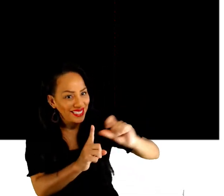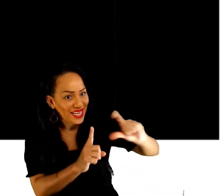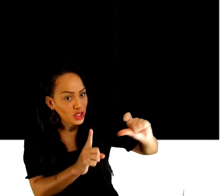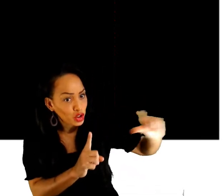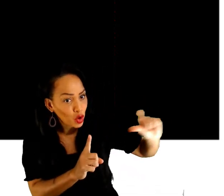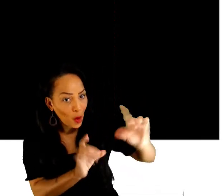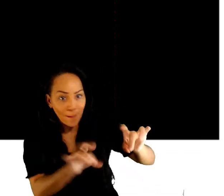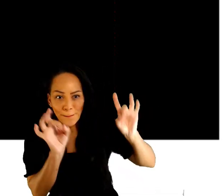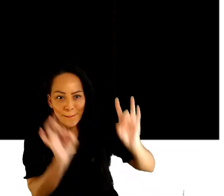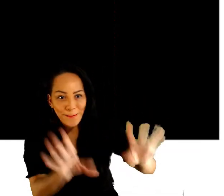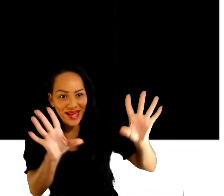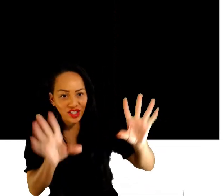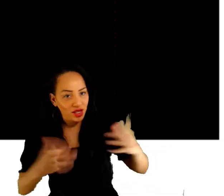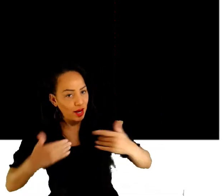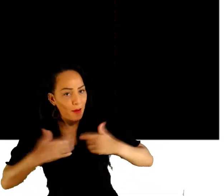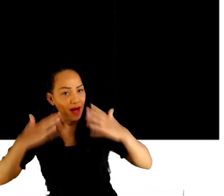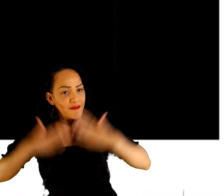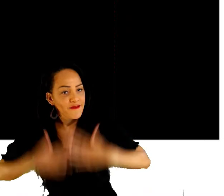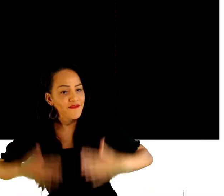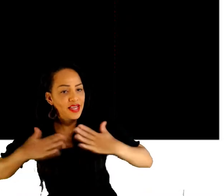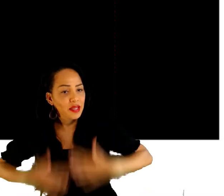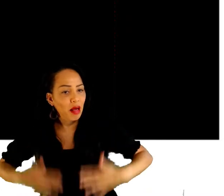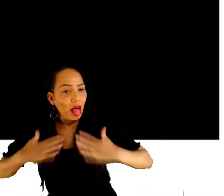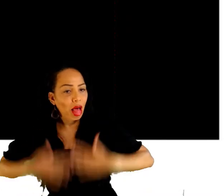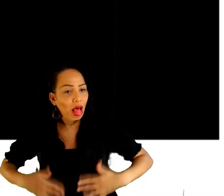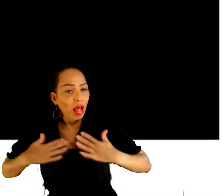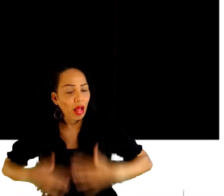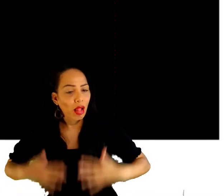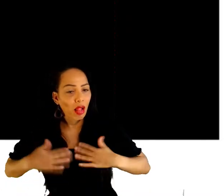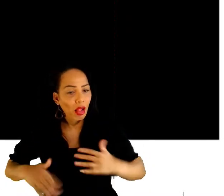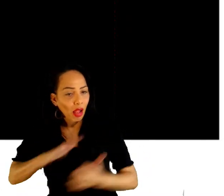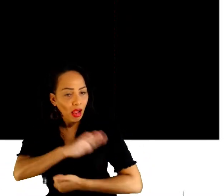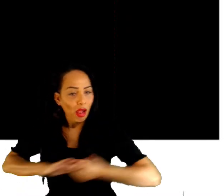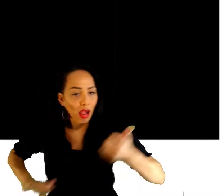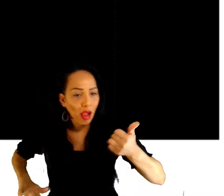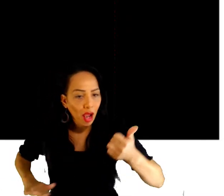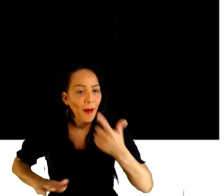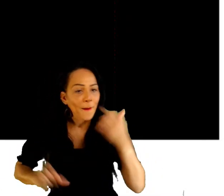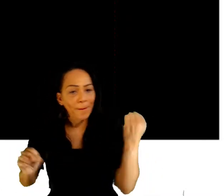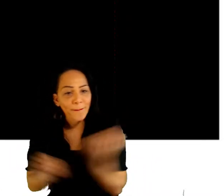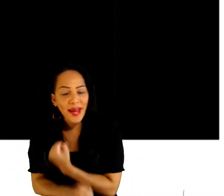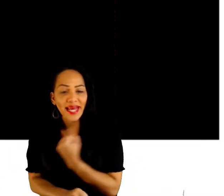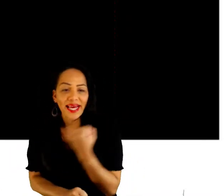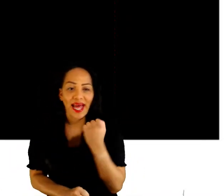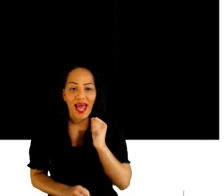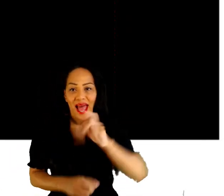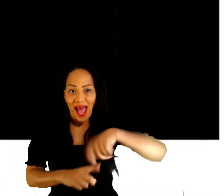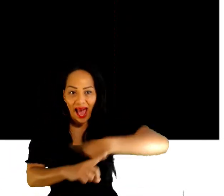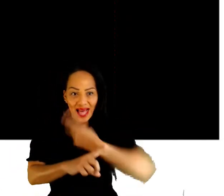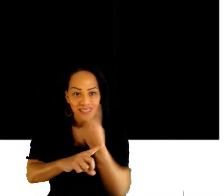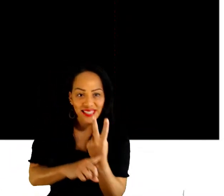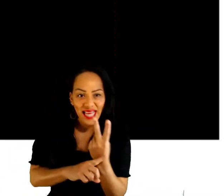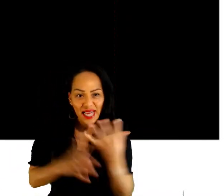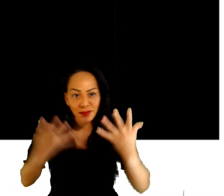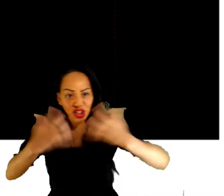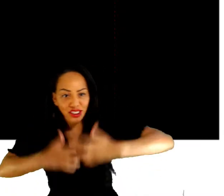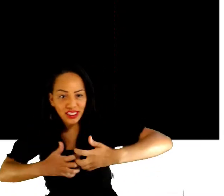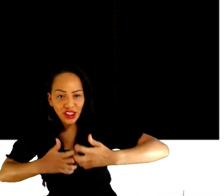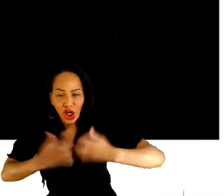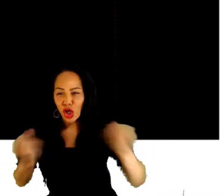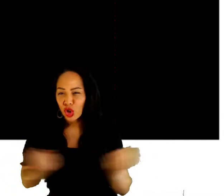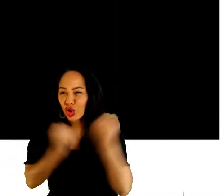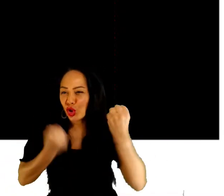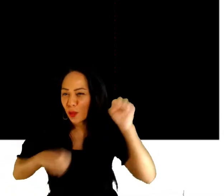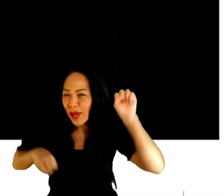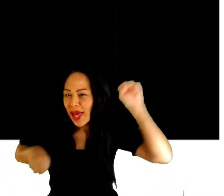we can make a real handstand superhero, a handstand machine that never gets tired on stage, never sweats, and